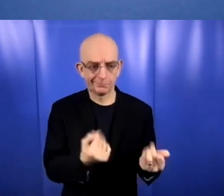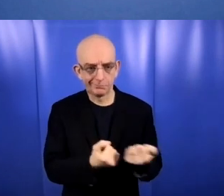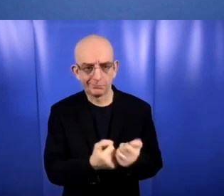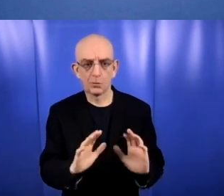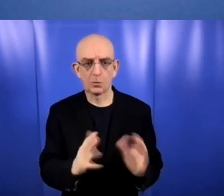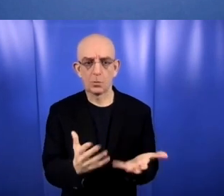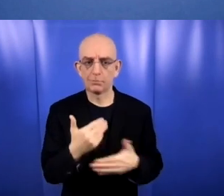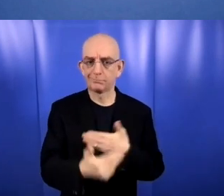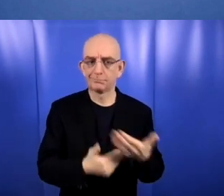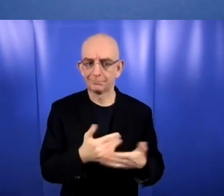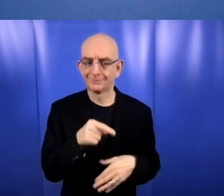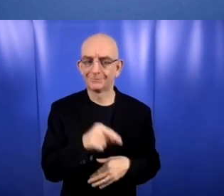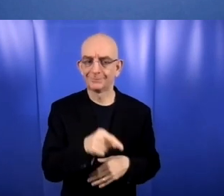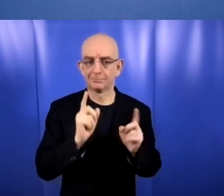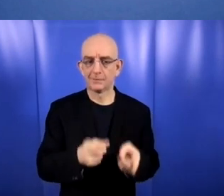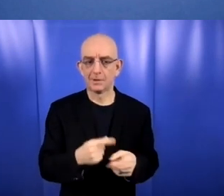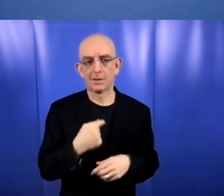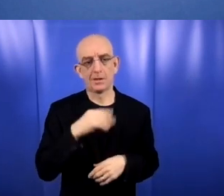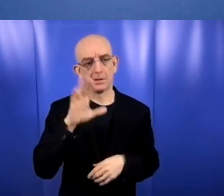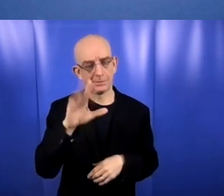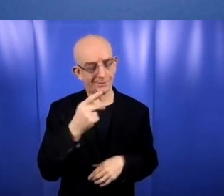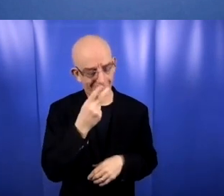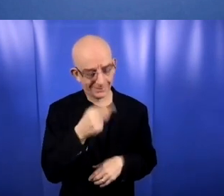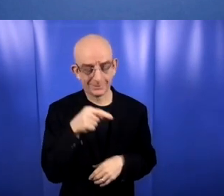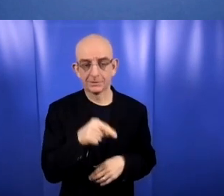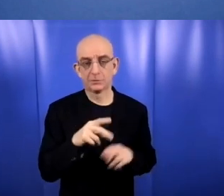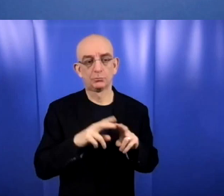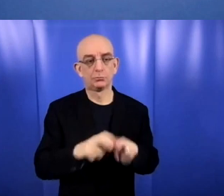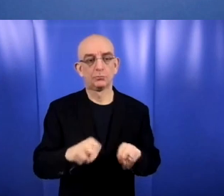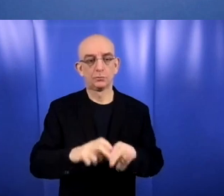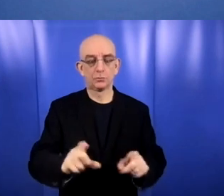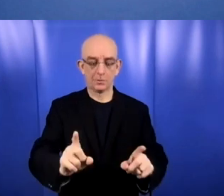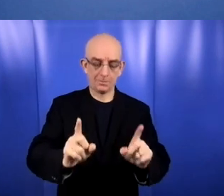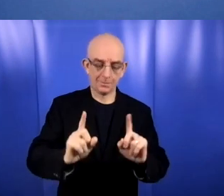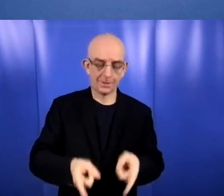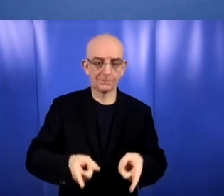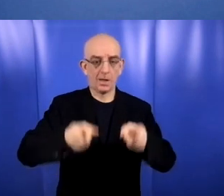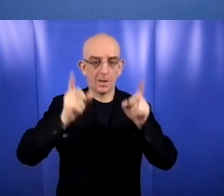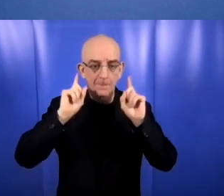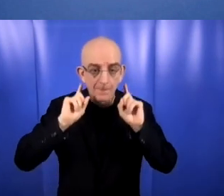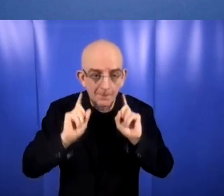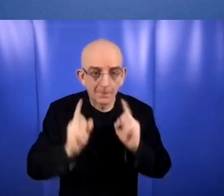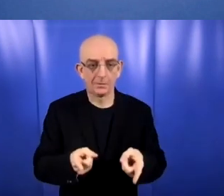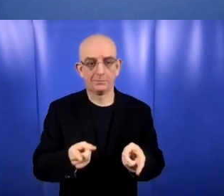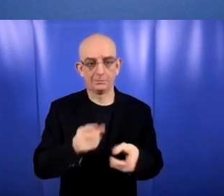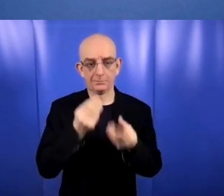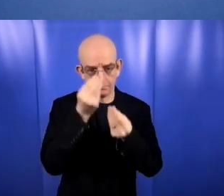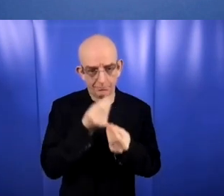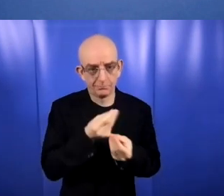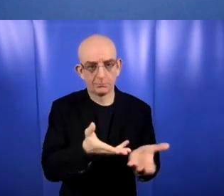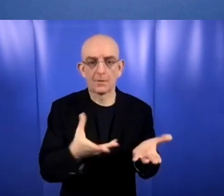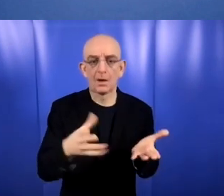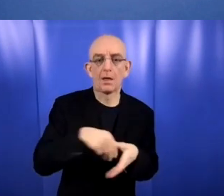by persons of concern themselves. And then secondly, a call we heard over and over and over again from